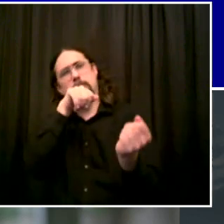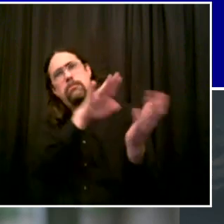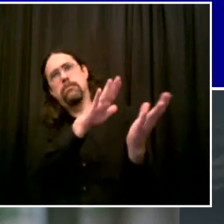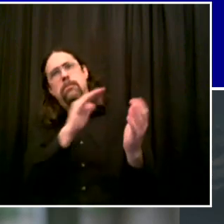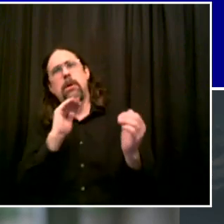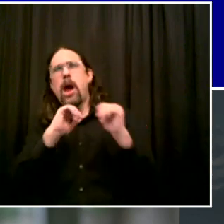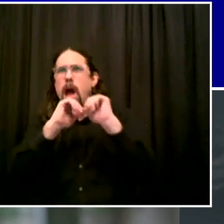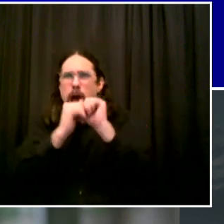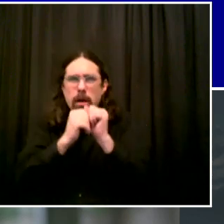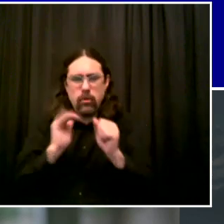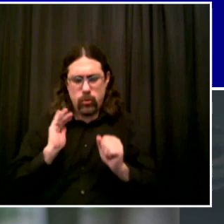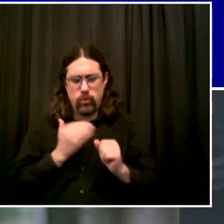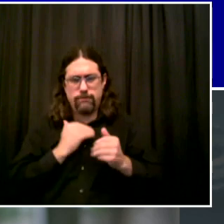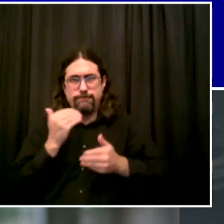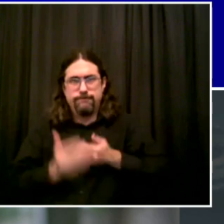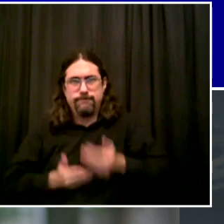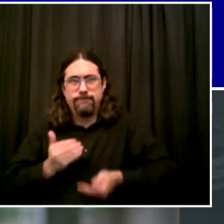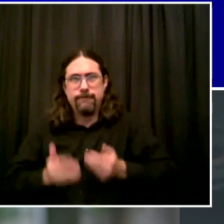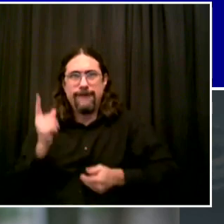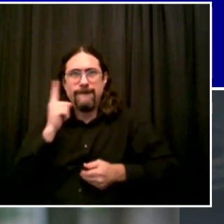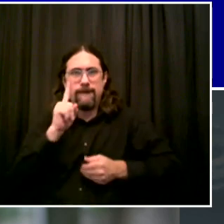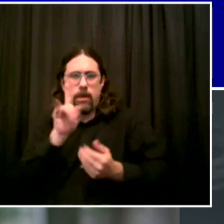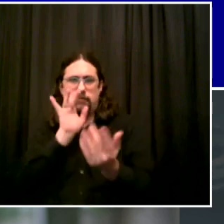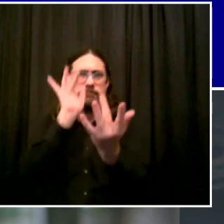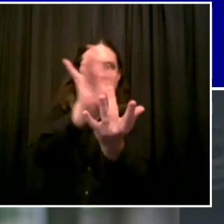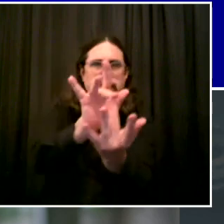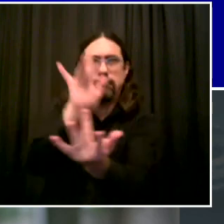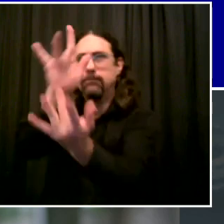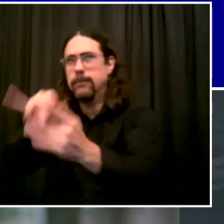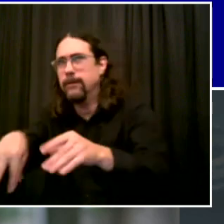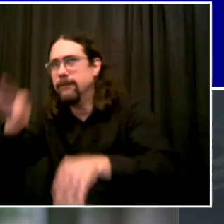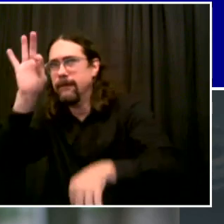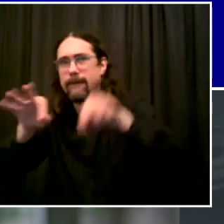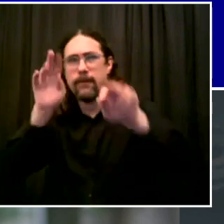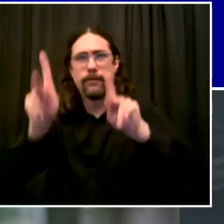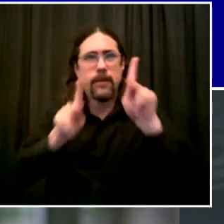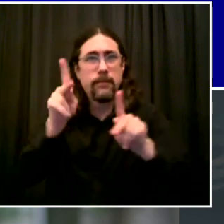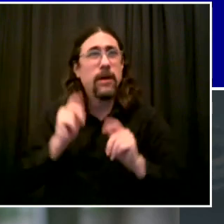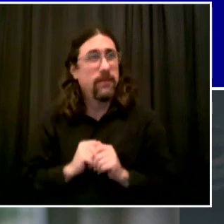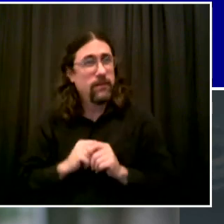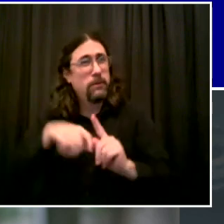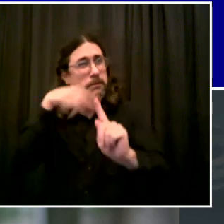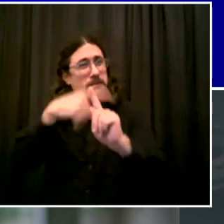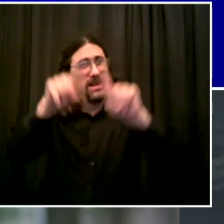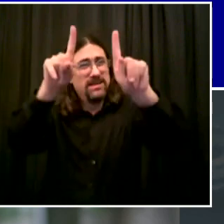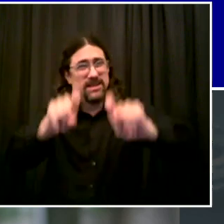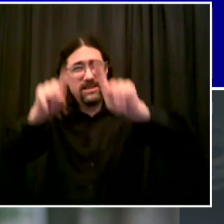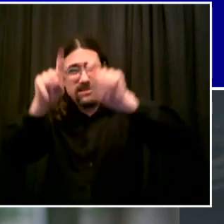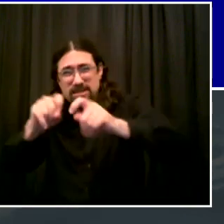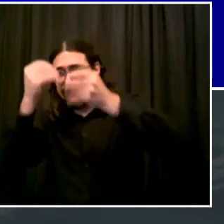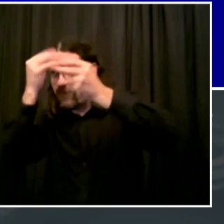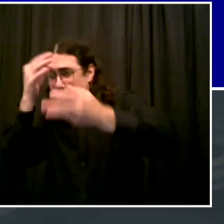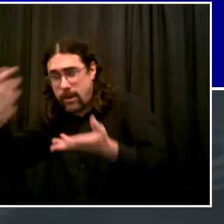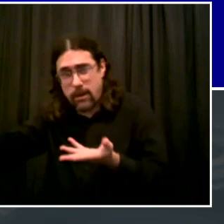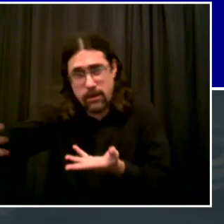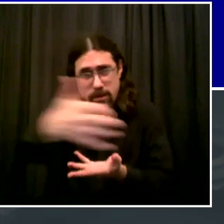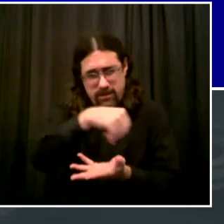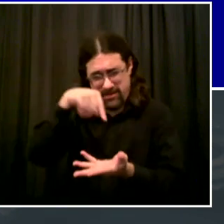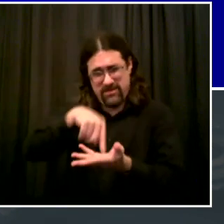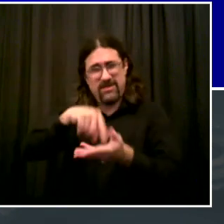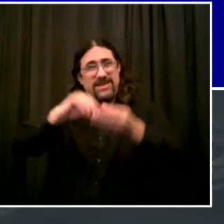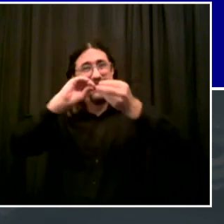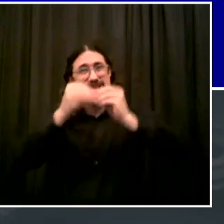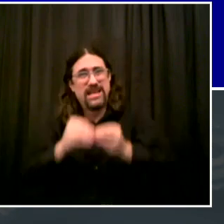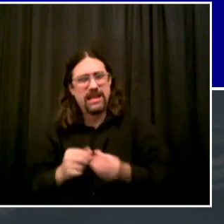So more testing sites are being established all the time. 2 new pop-up sites in Red Hook, Brooklyn, and Co-op City in the Bronx. A new